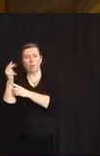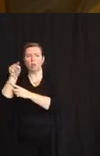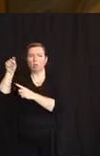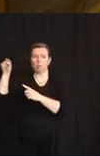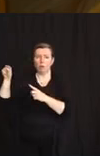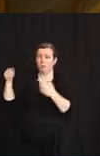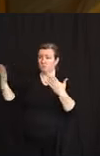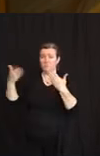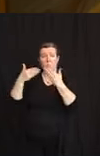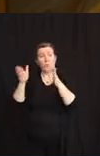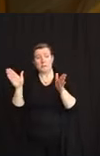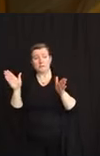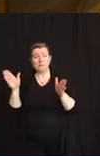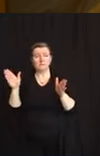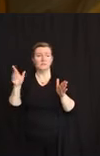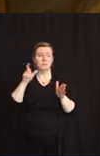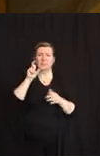safe place.